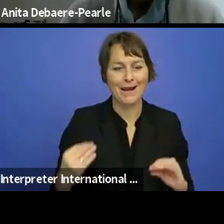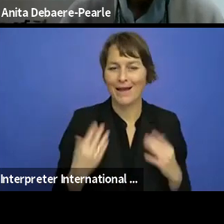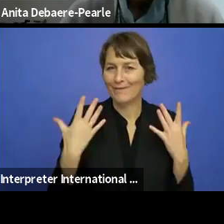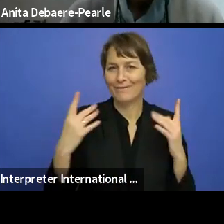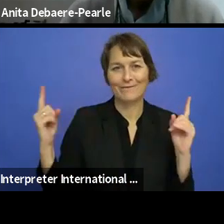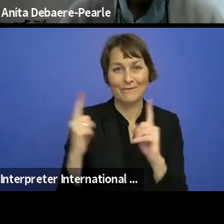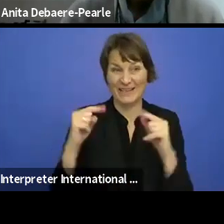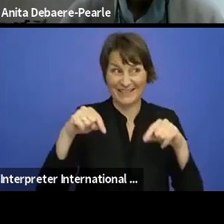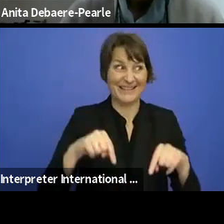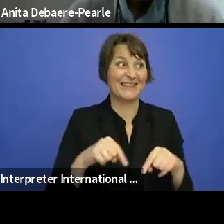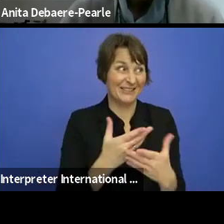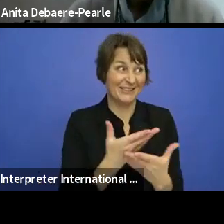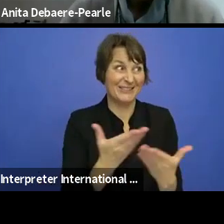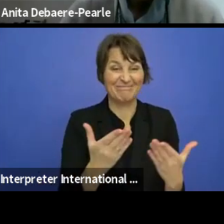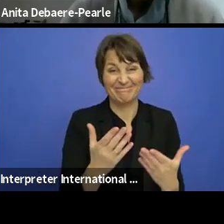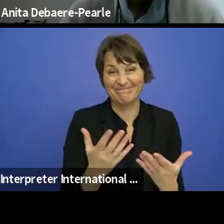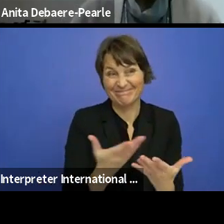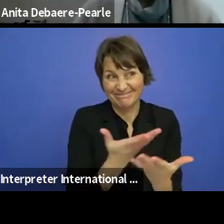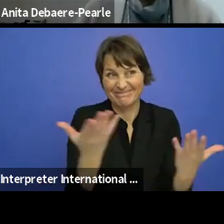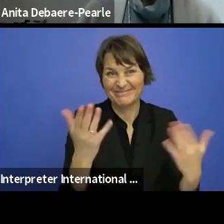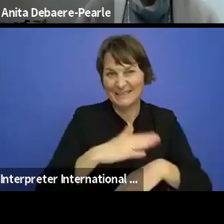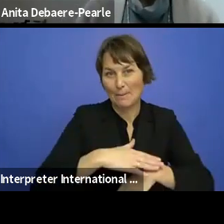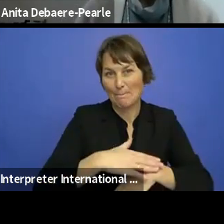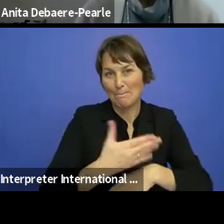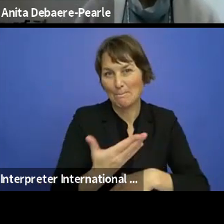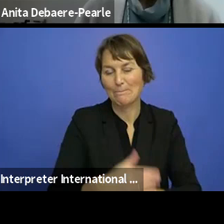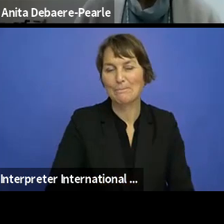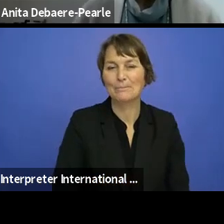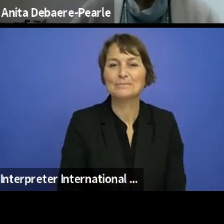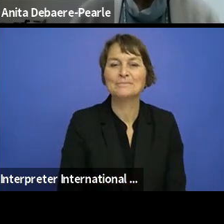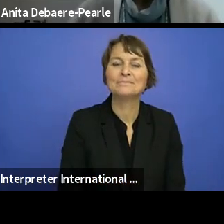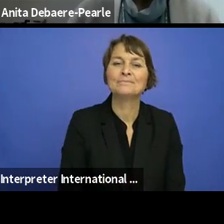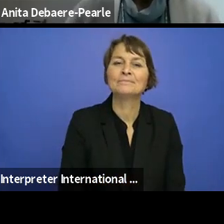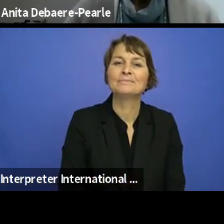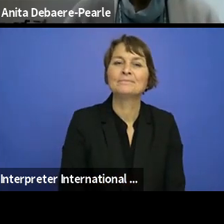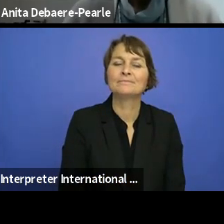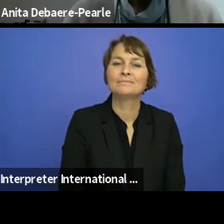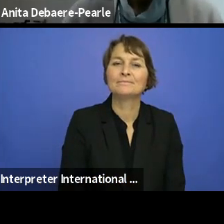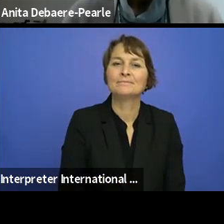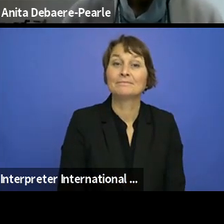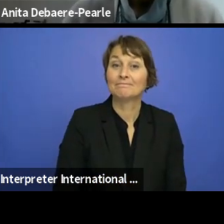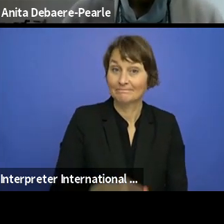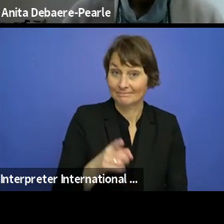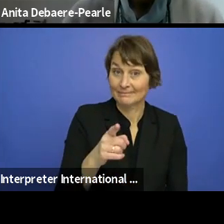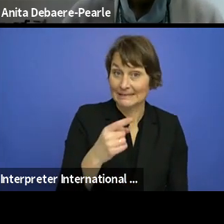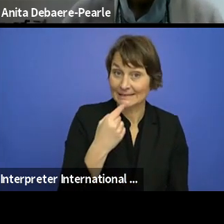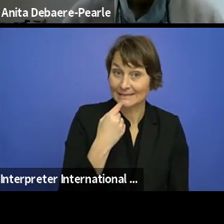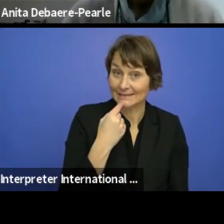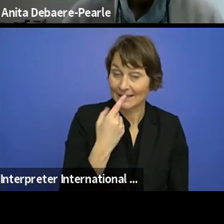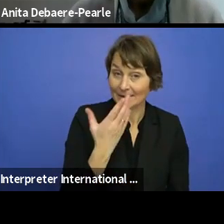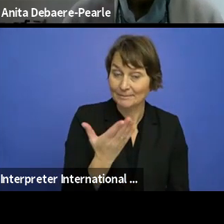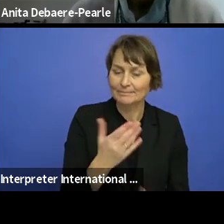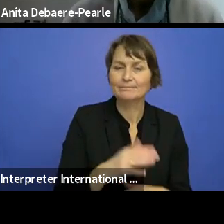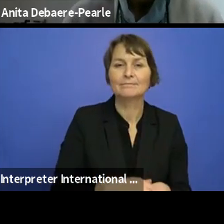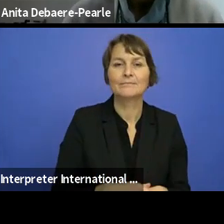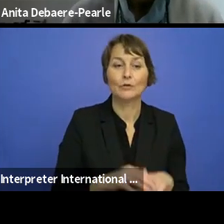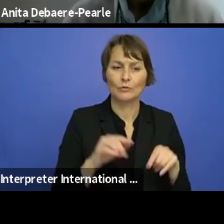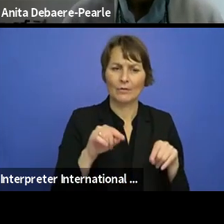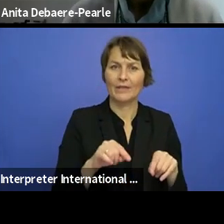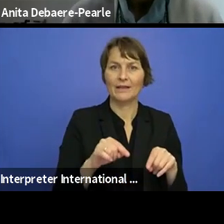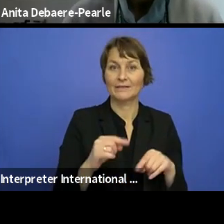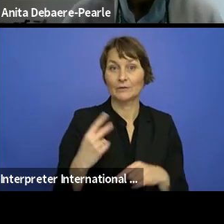very strange period. So, as you said, we have a very important role to play in